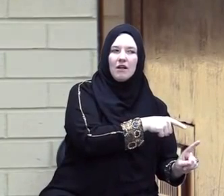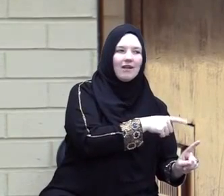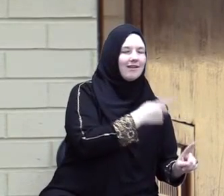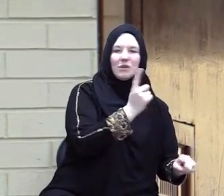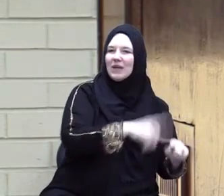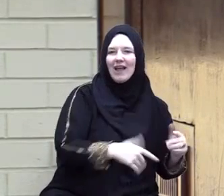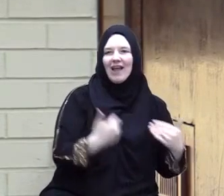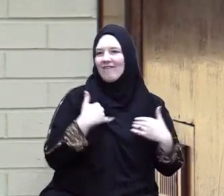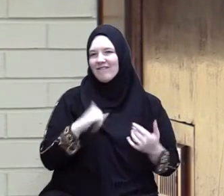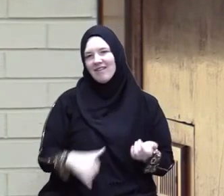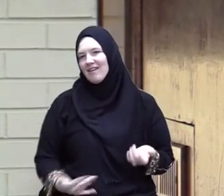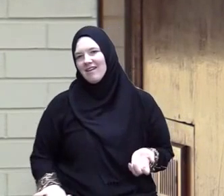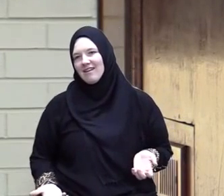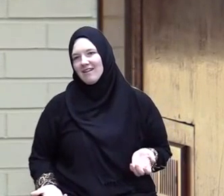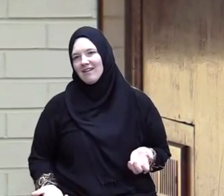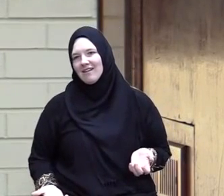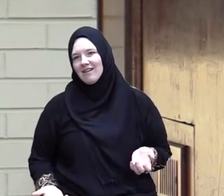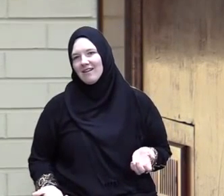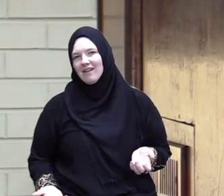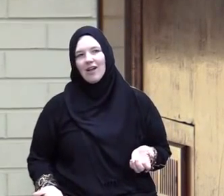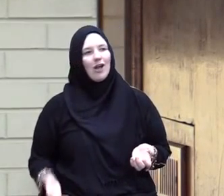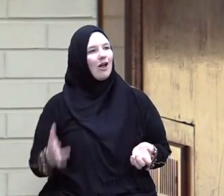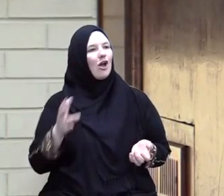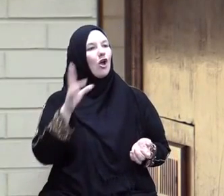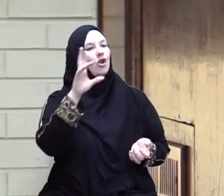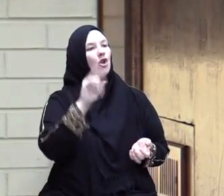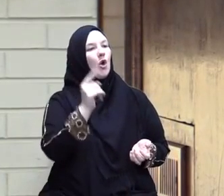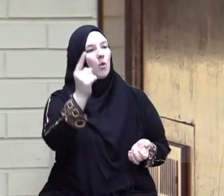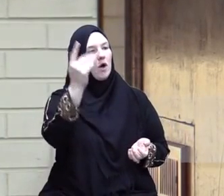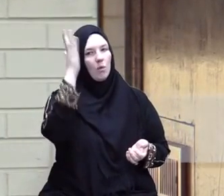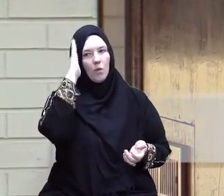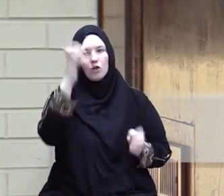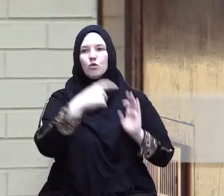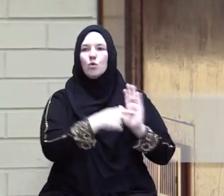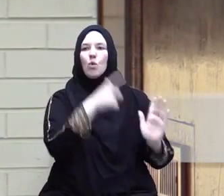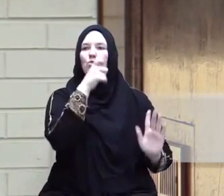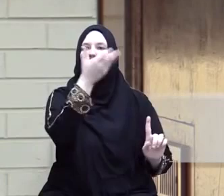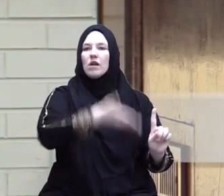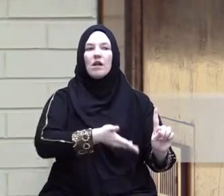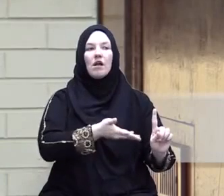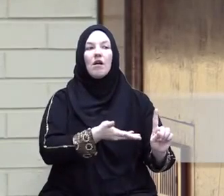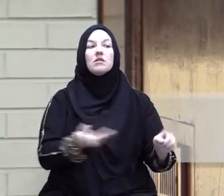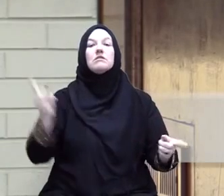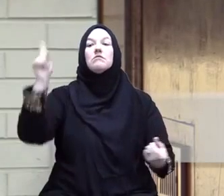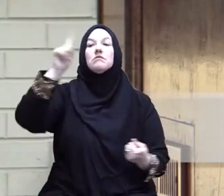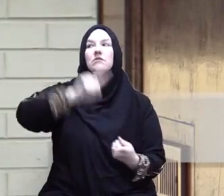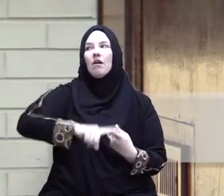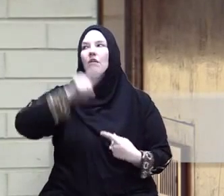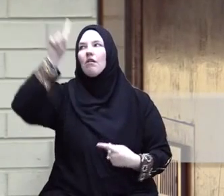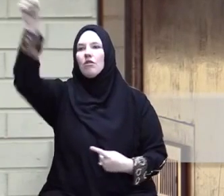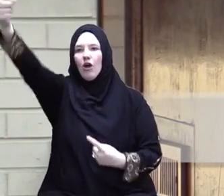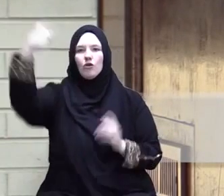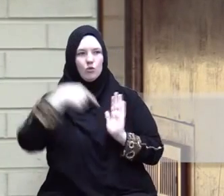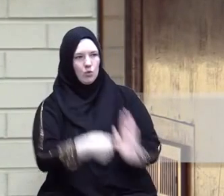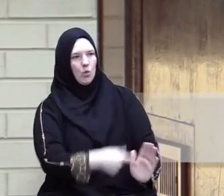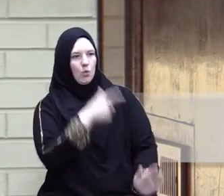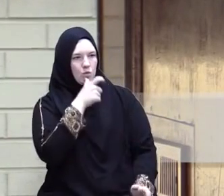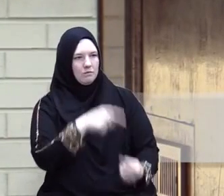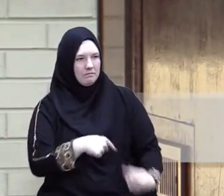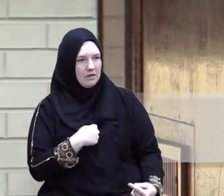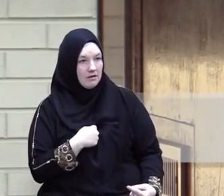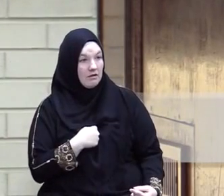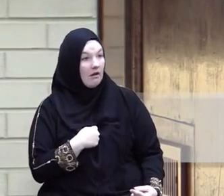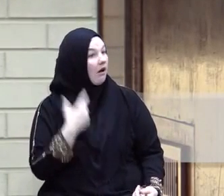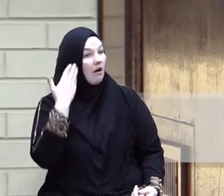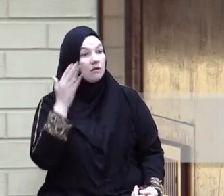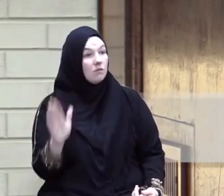Nobody would be uncovered unless Allah removes their cover. We wouldn't know